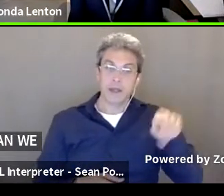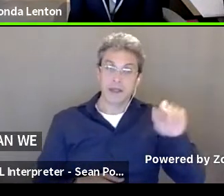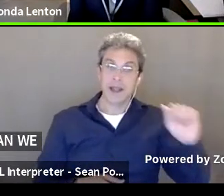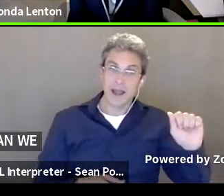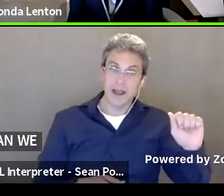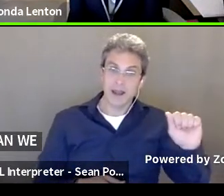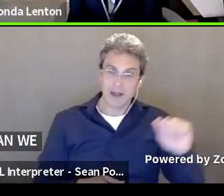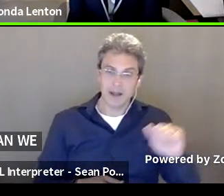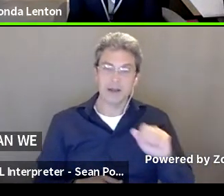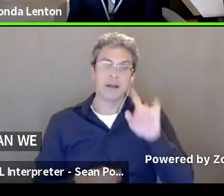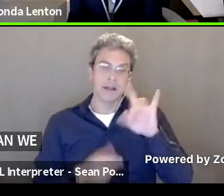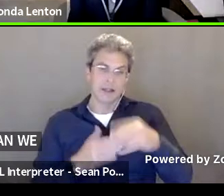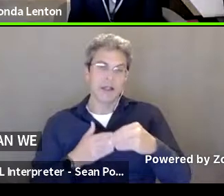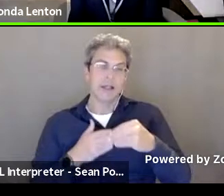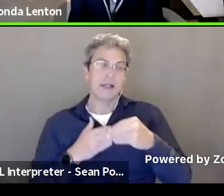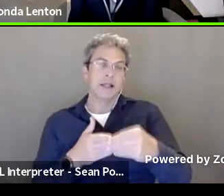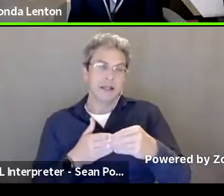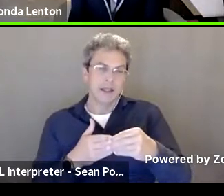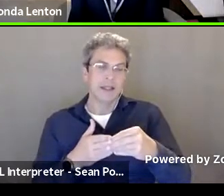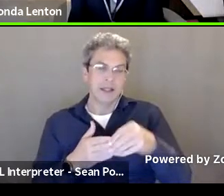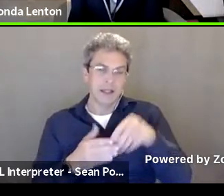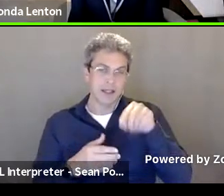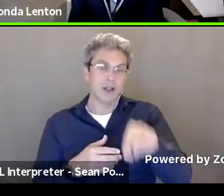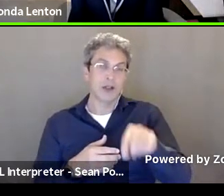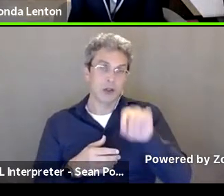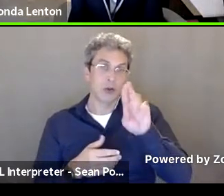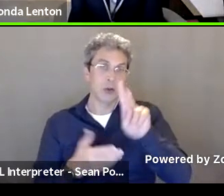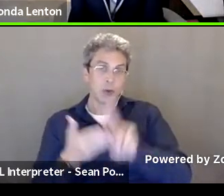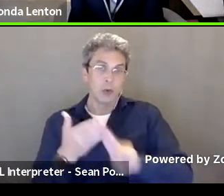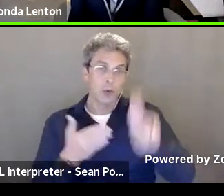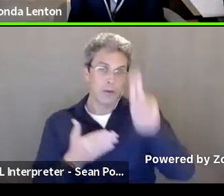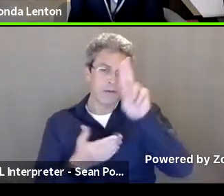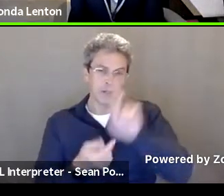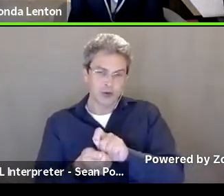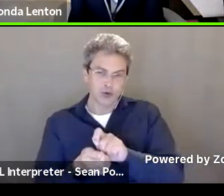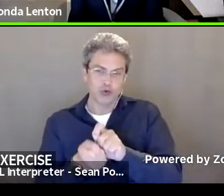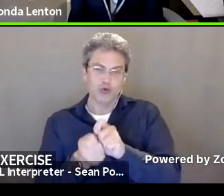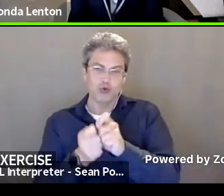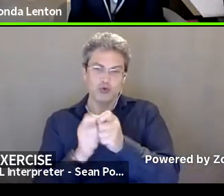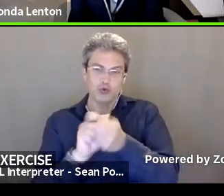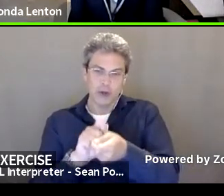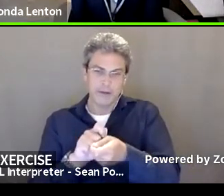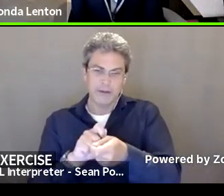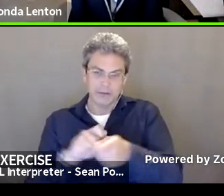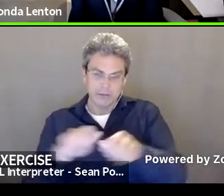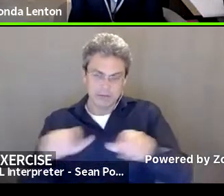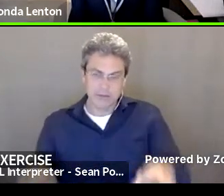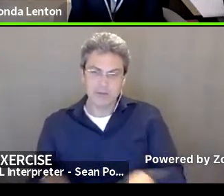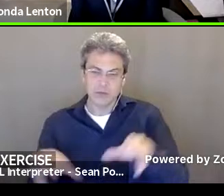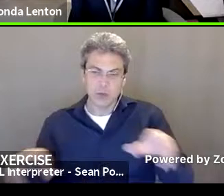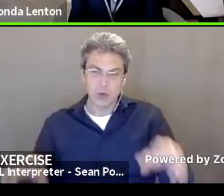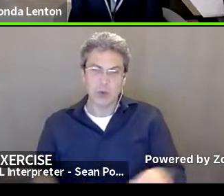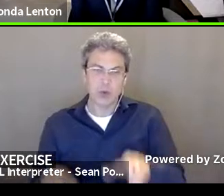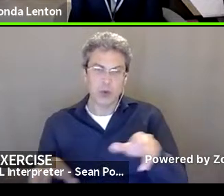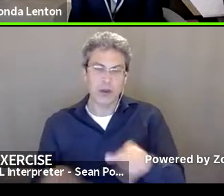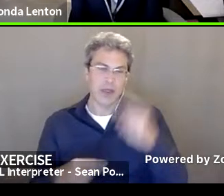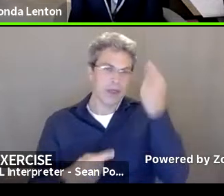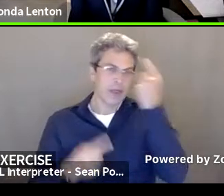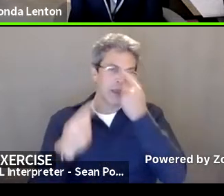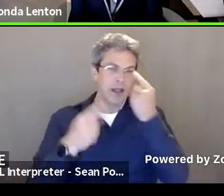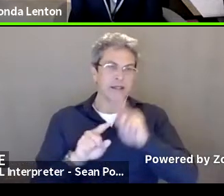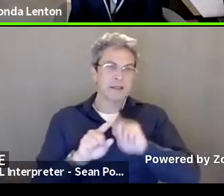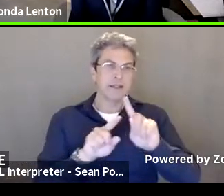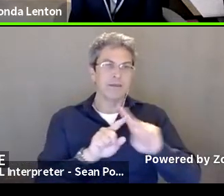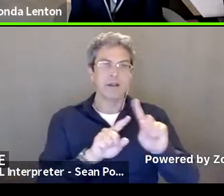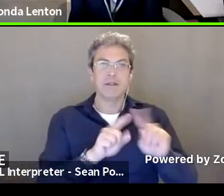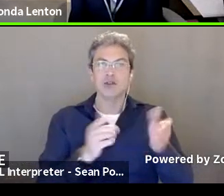transformation exercise at the university about how we can continue to enhance all of the services that